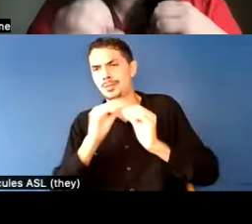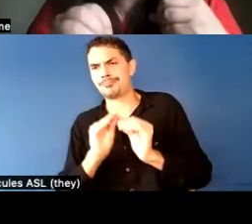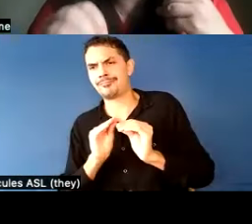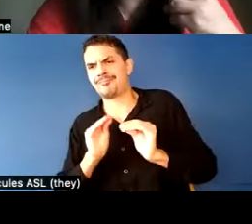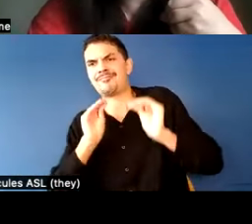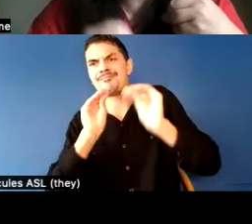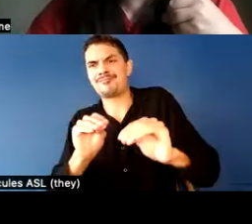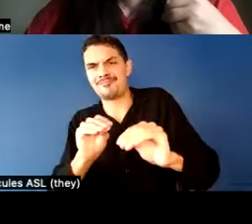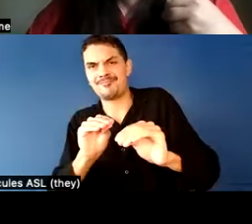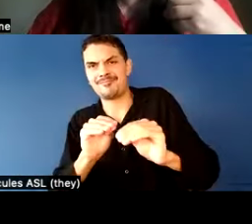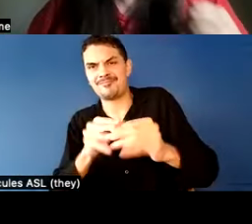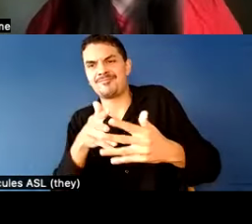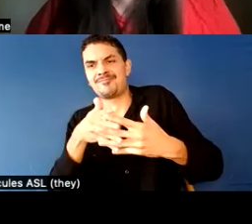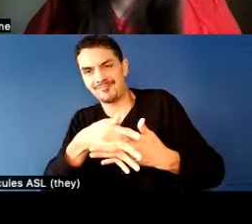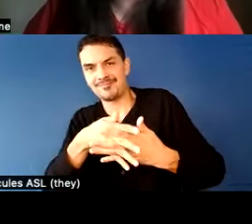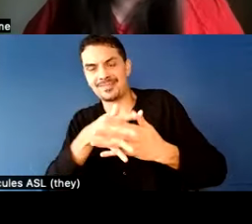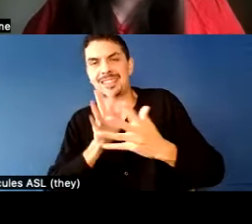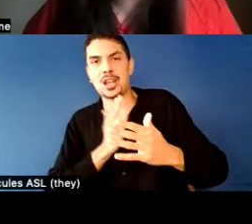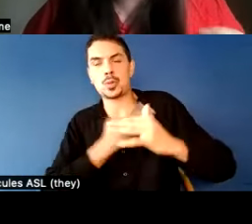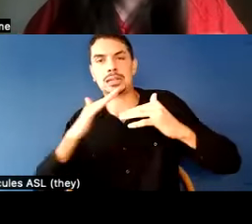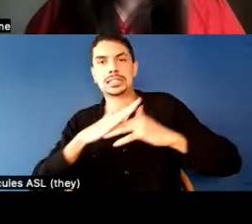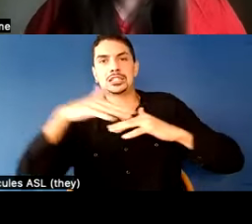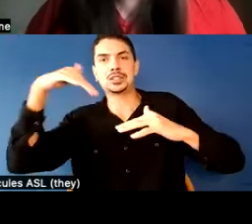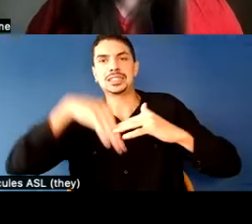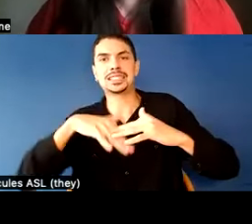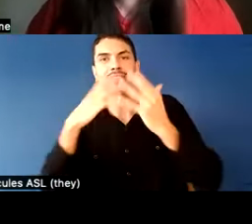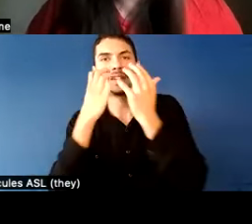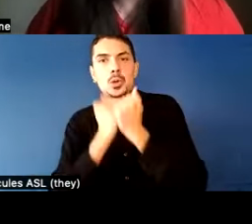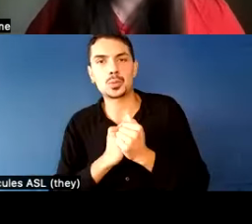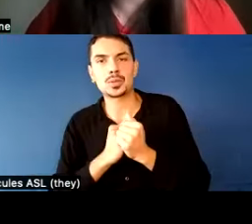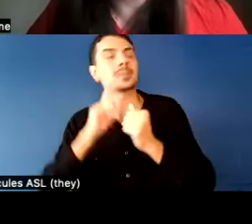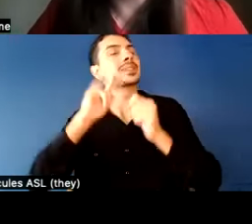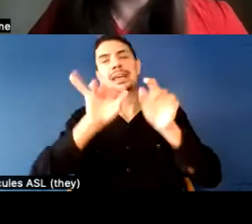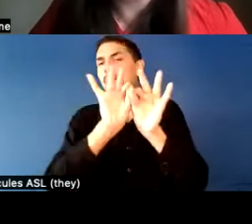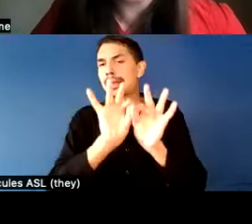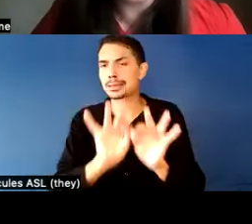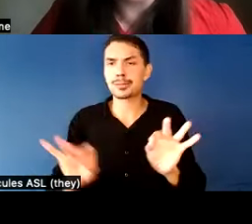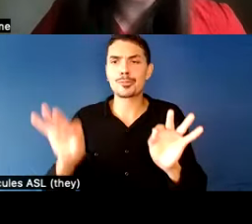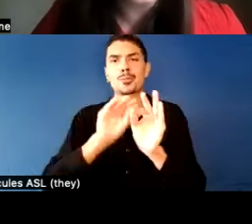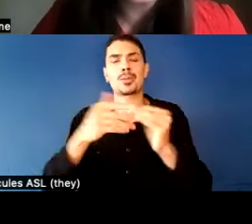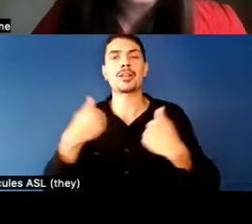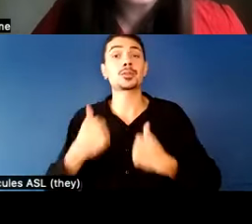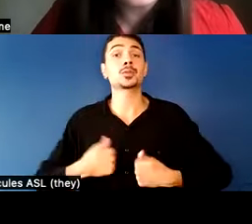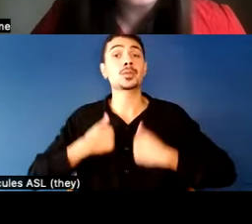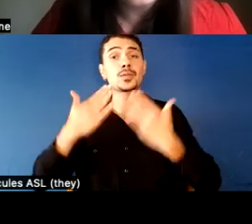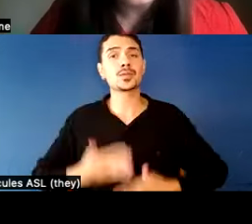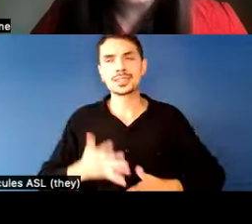lens within these spaces? Because I feel that that is essential to be able to have survivors get what they need, and also